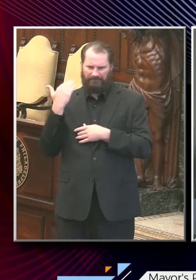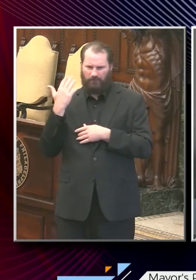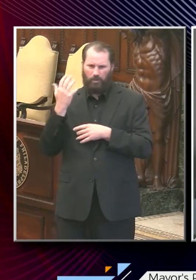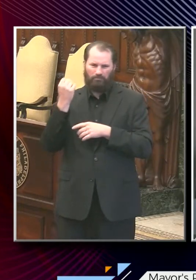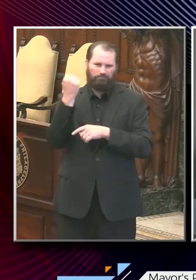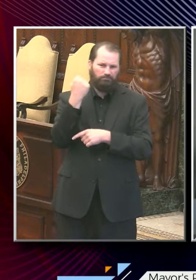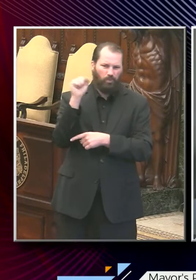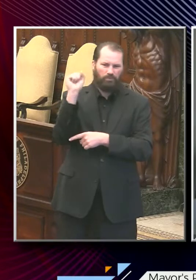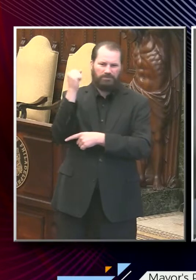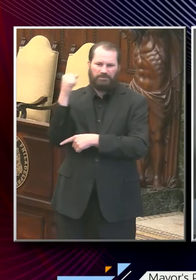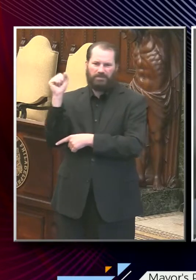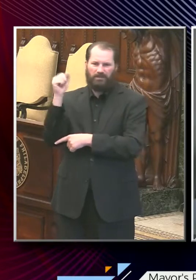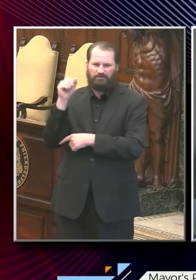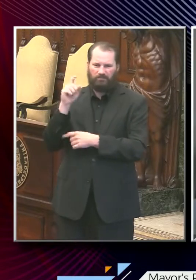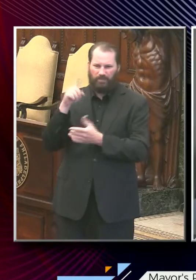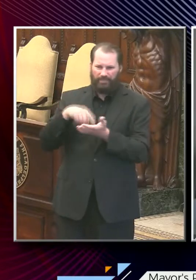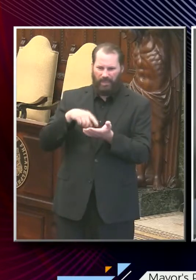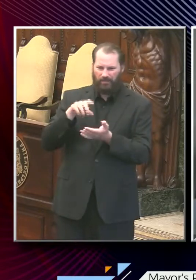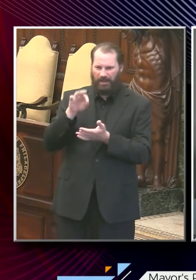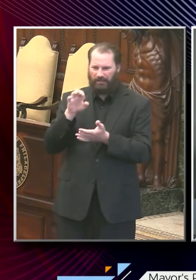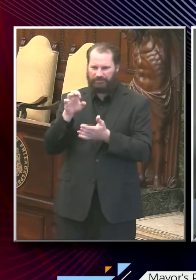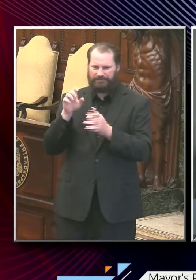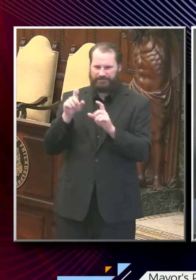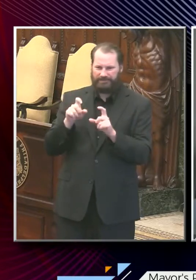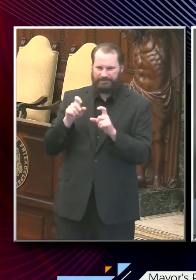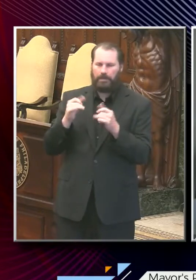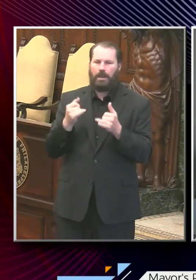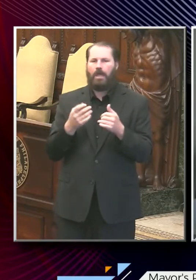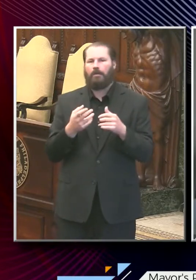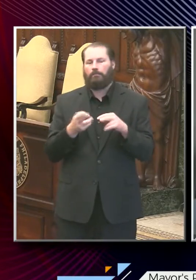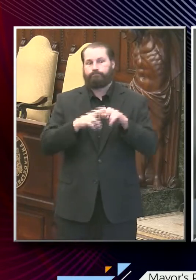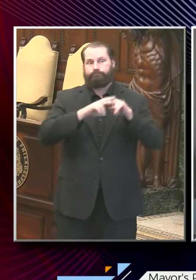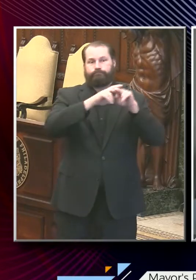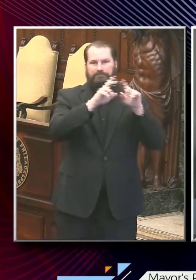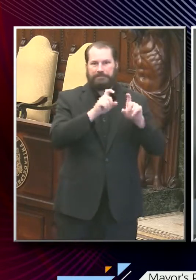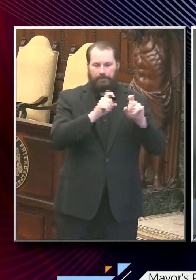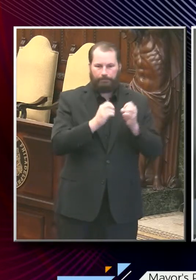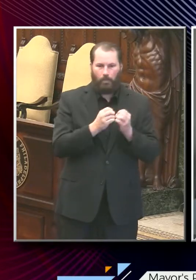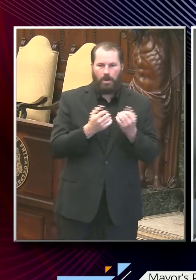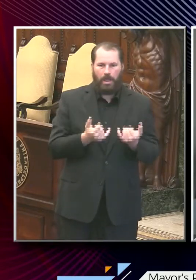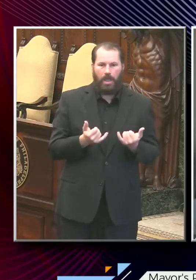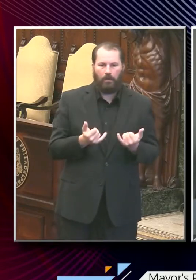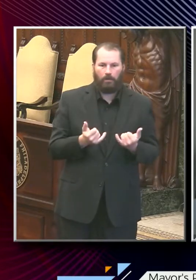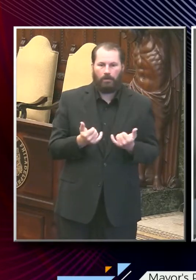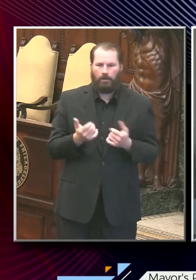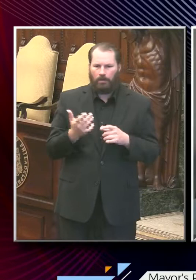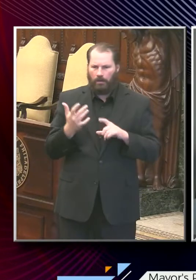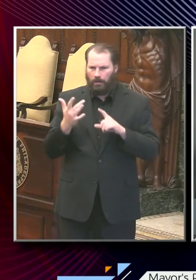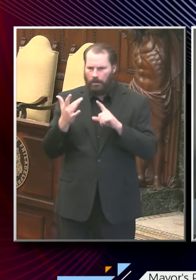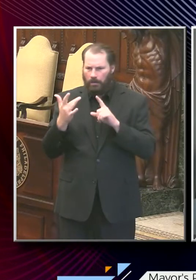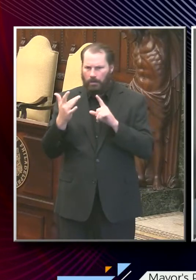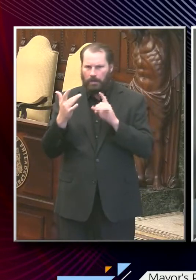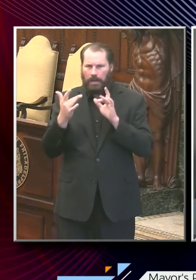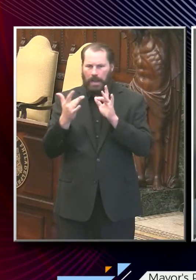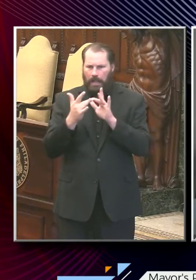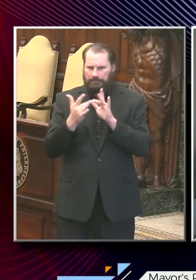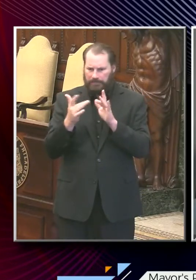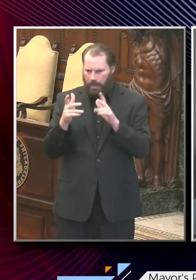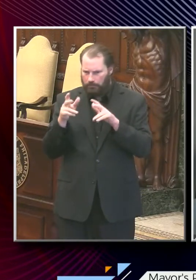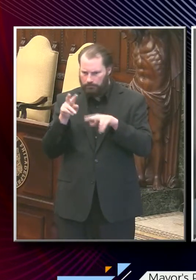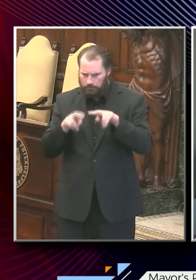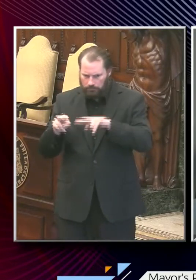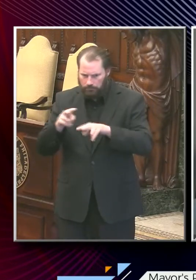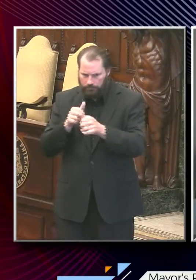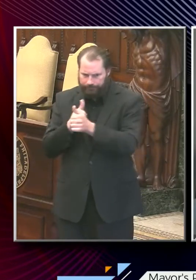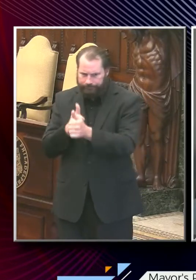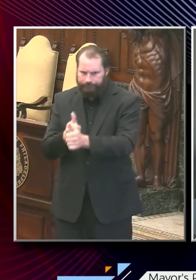day. Contact tracing, remember that process is interviewing cases, finding out who they might have exposed, those